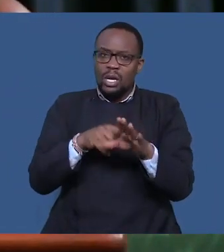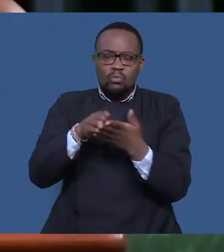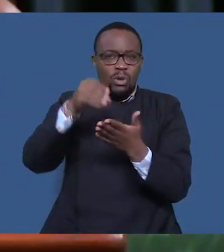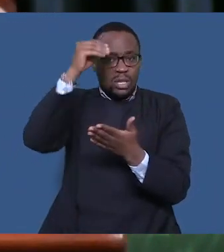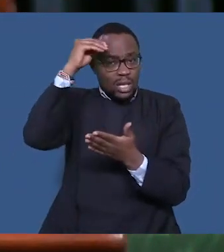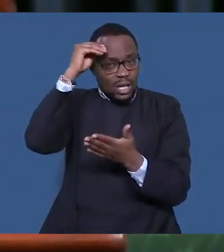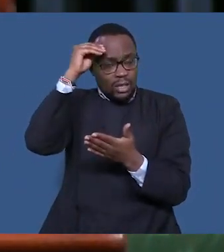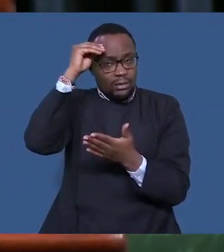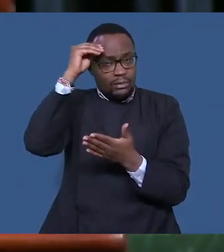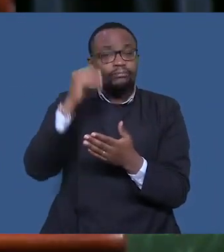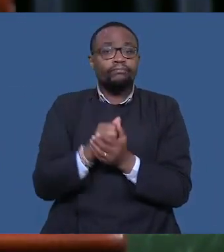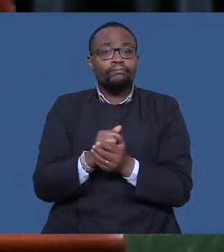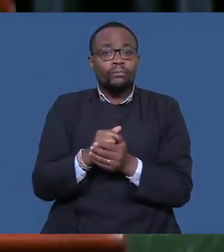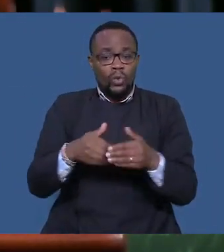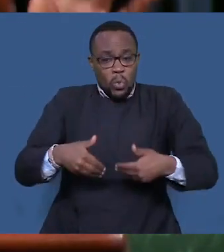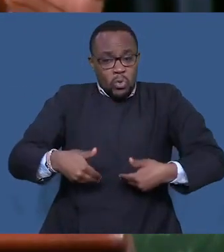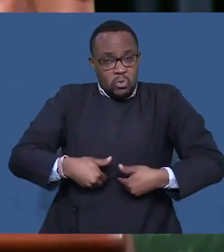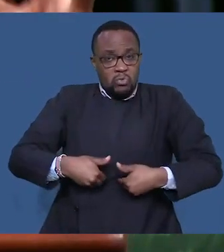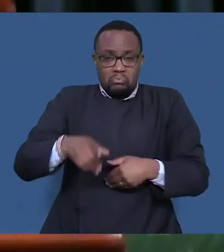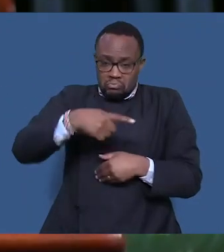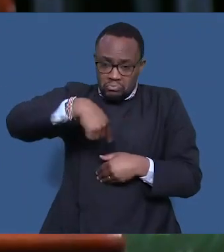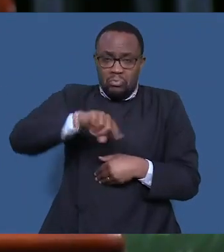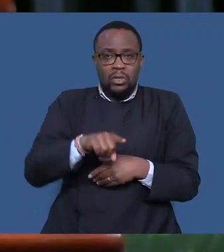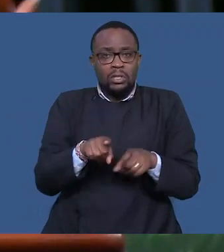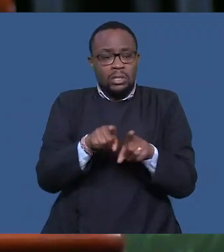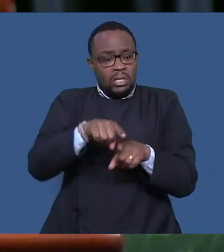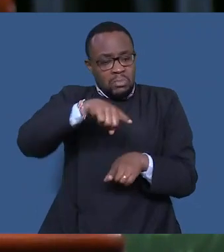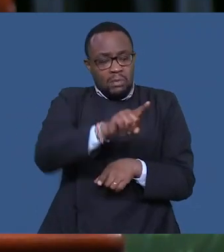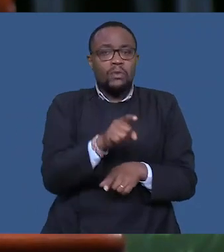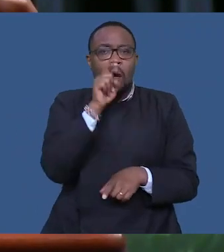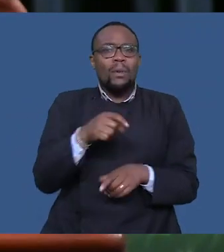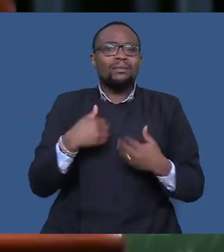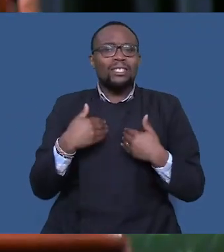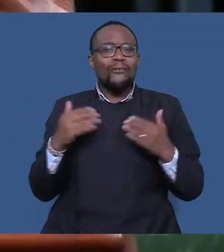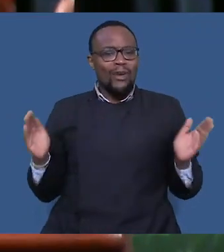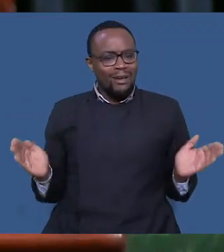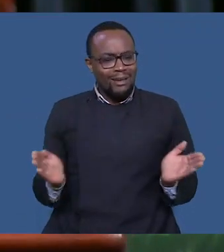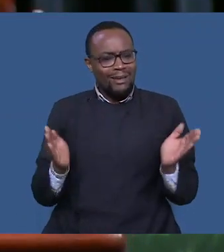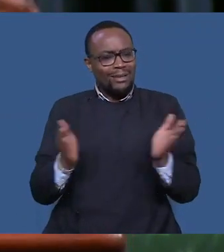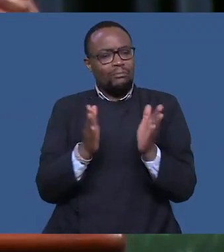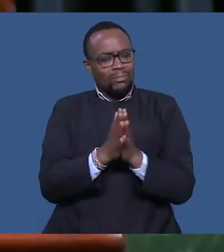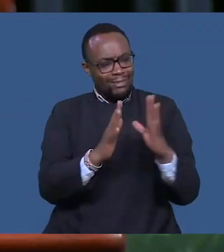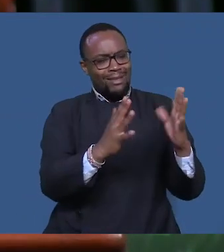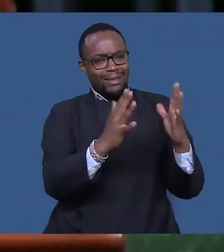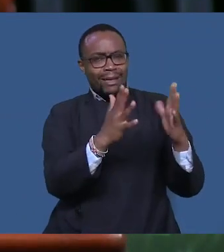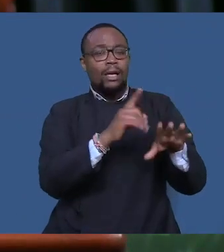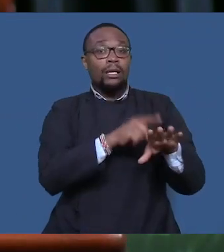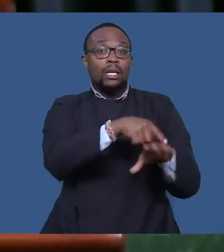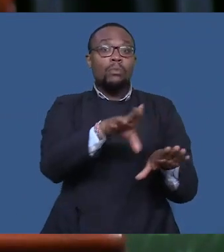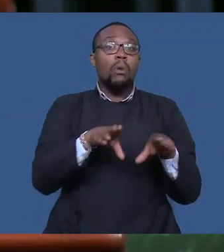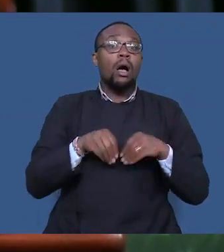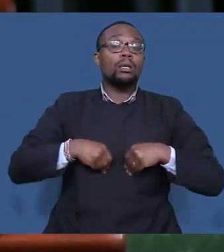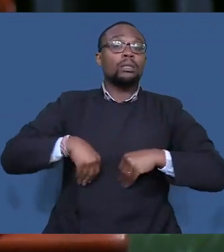that subject is that, as a young person, he needed also encouragement. He needed lots of affirmation as he was